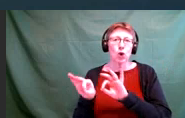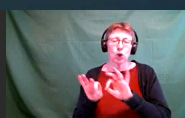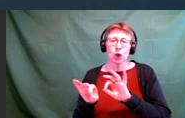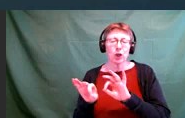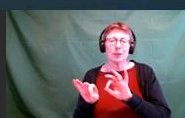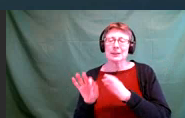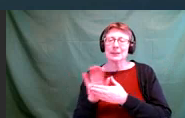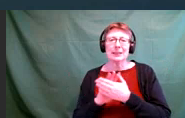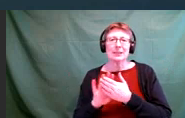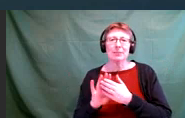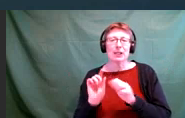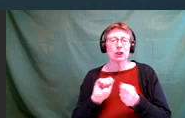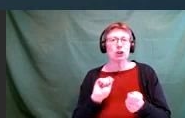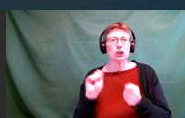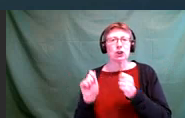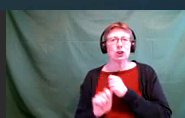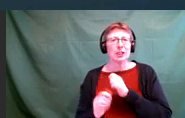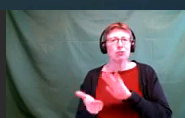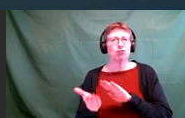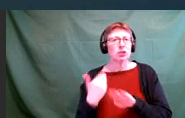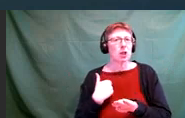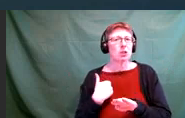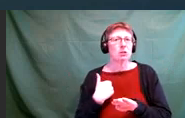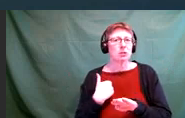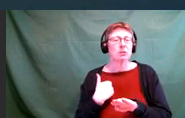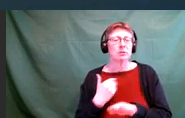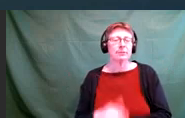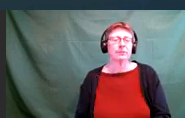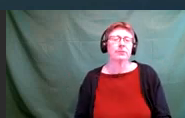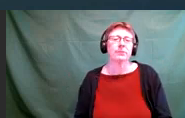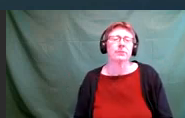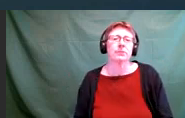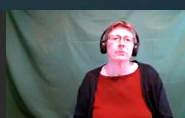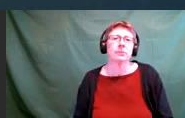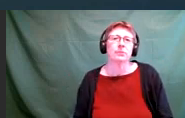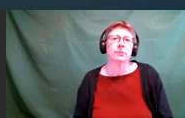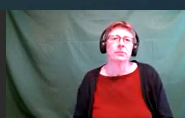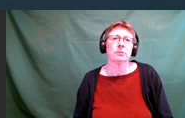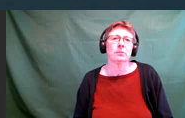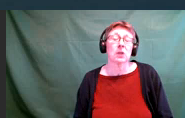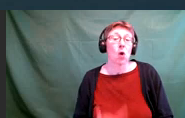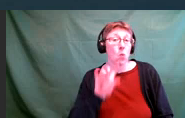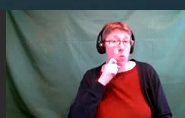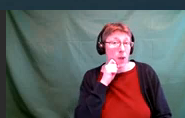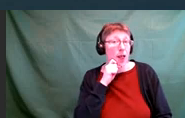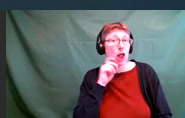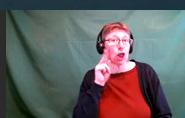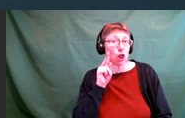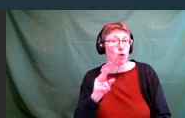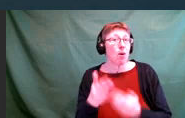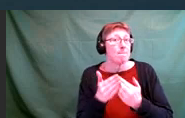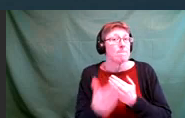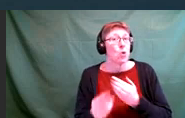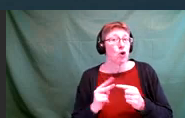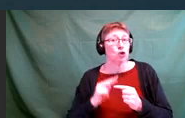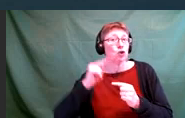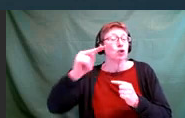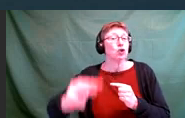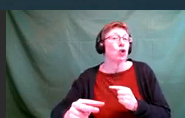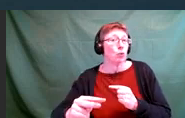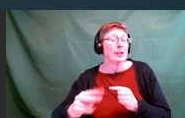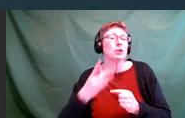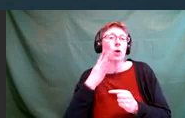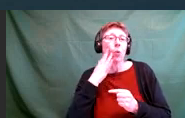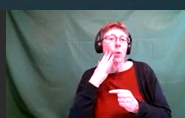return very much. Now we'll look at this in a couple of weeks' time when we look at